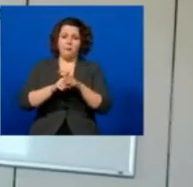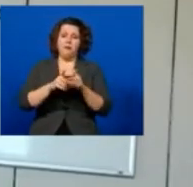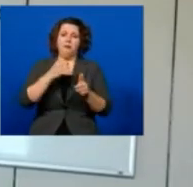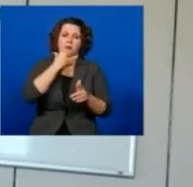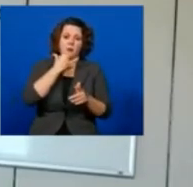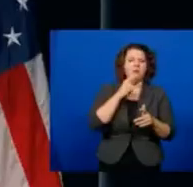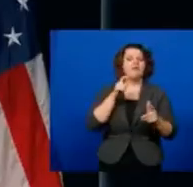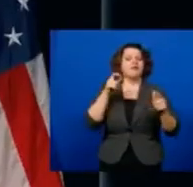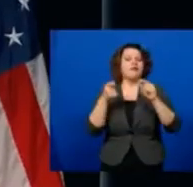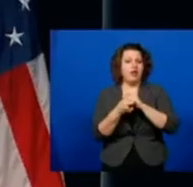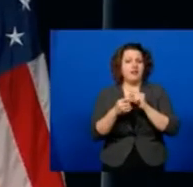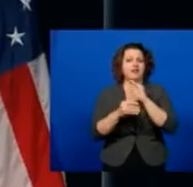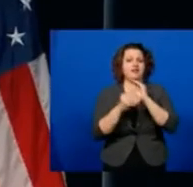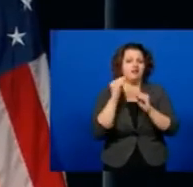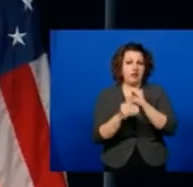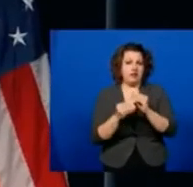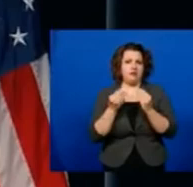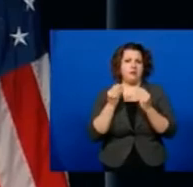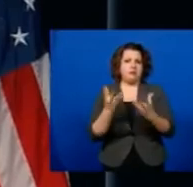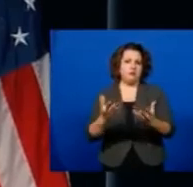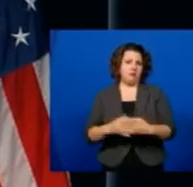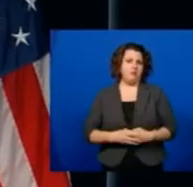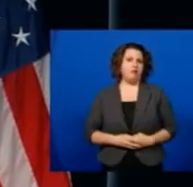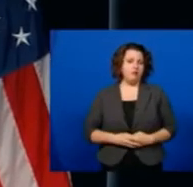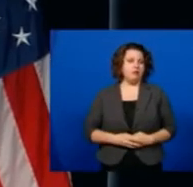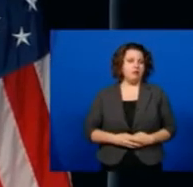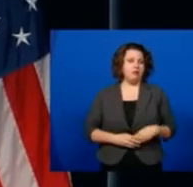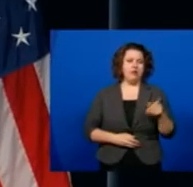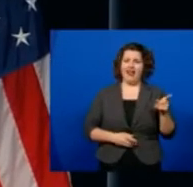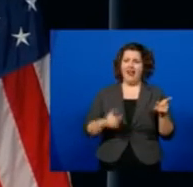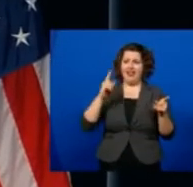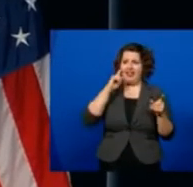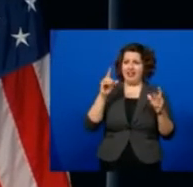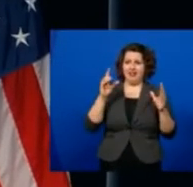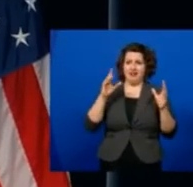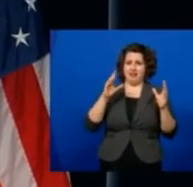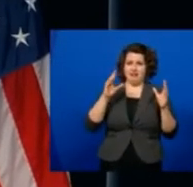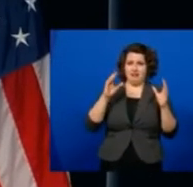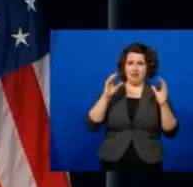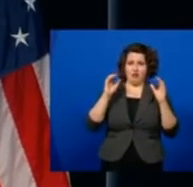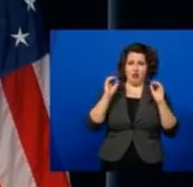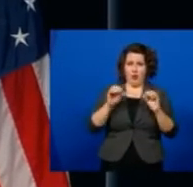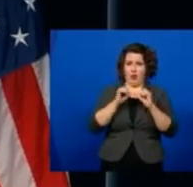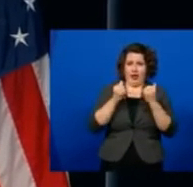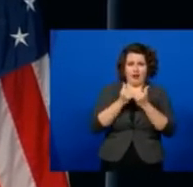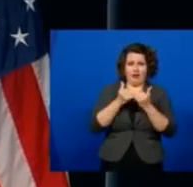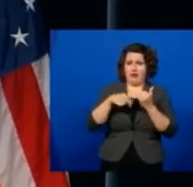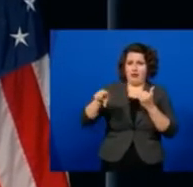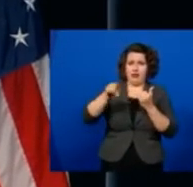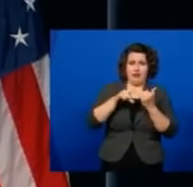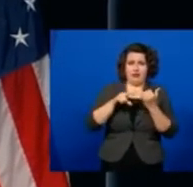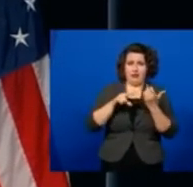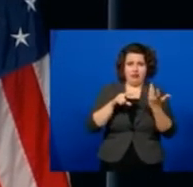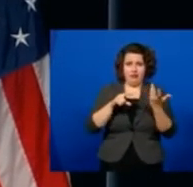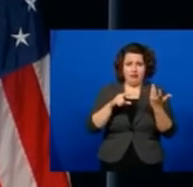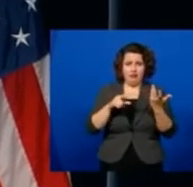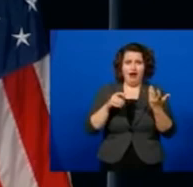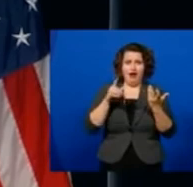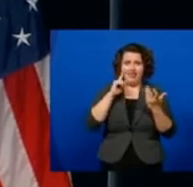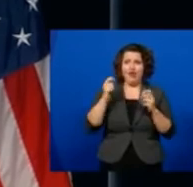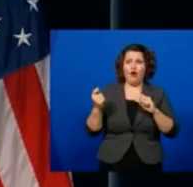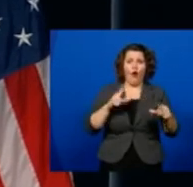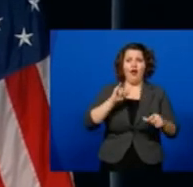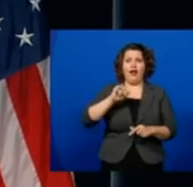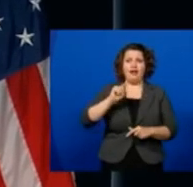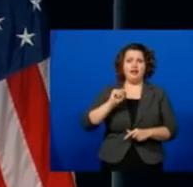that in the future. Yeah, and I don't think there is probably any of you or any of the agencies that you work for that hasn't done an IT update,